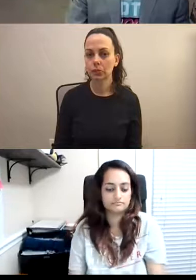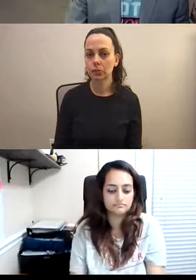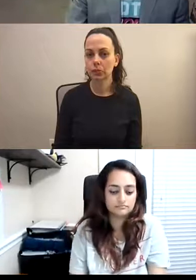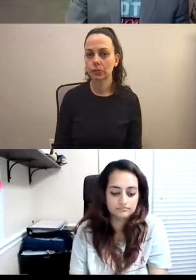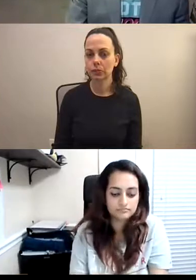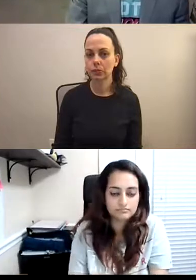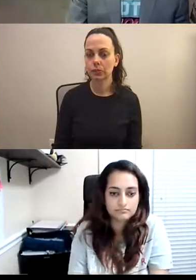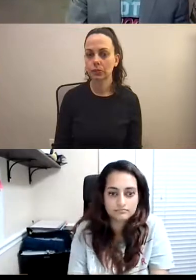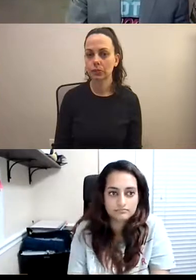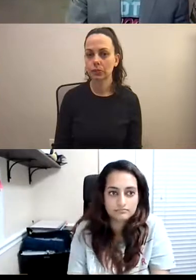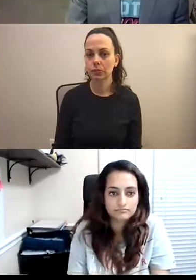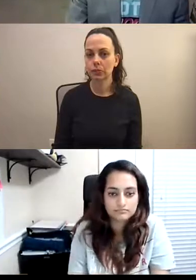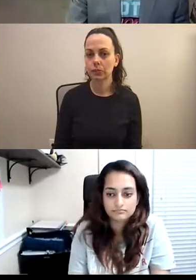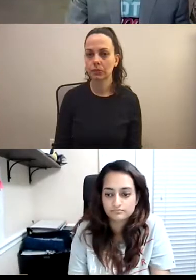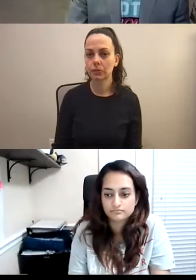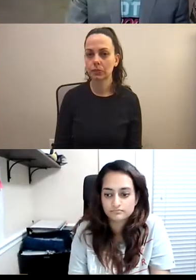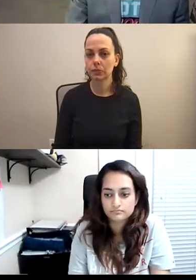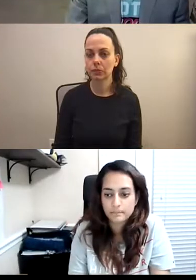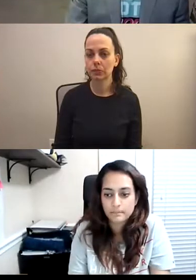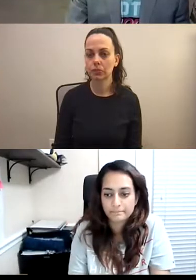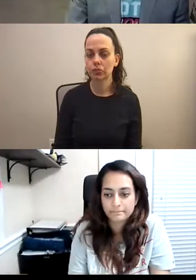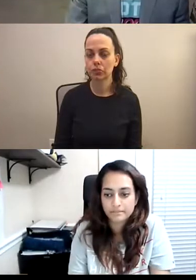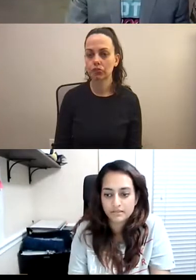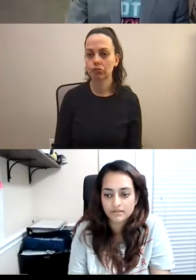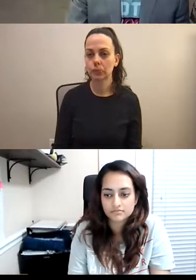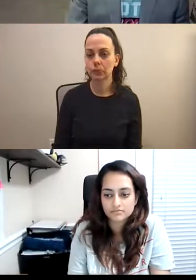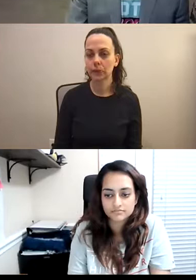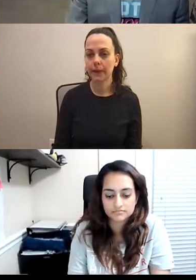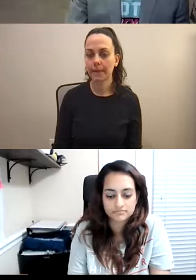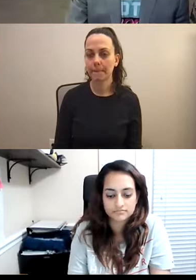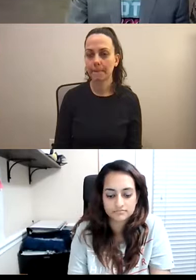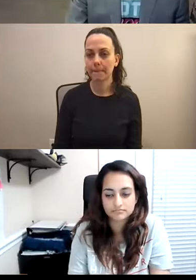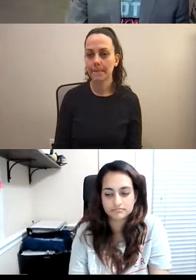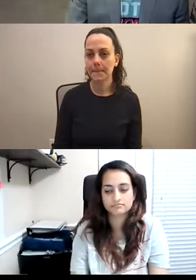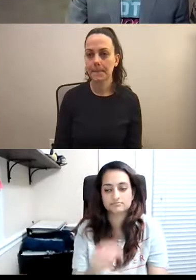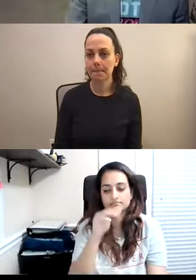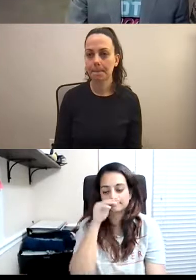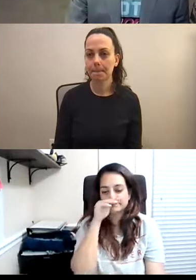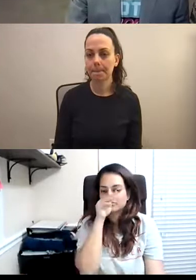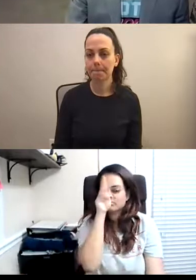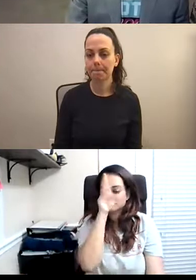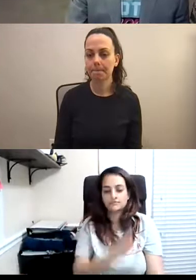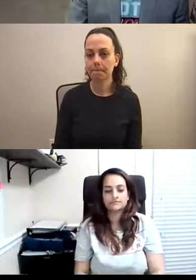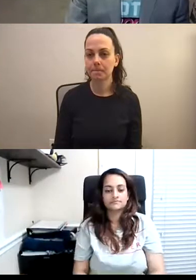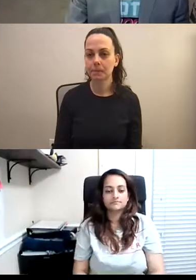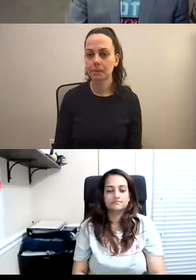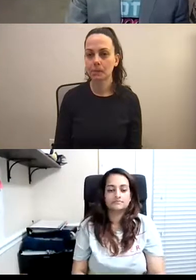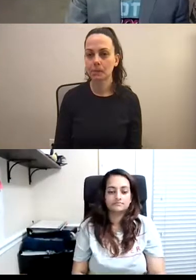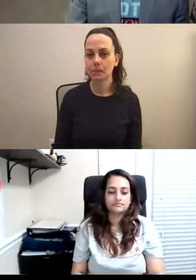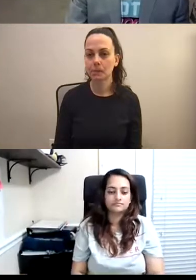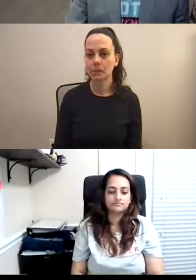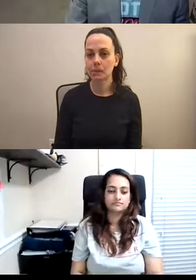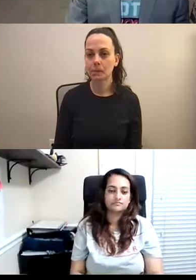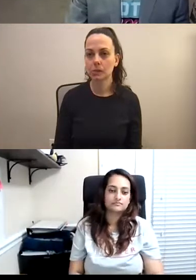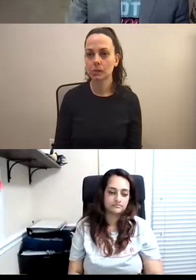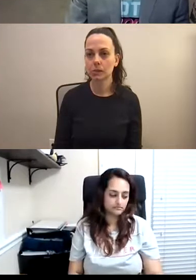And that's when kind of like that catch-22 happens, right? Where you want to be respected as an independent person,